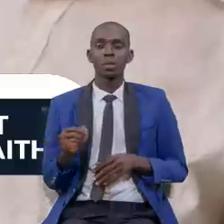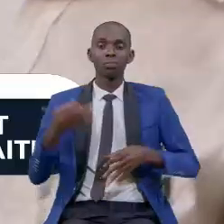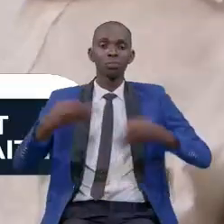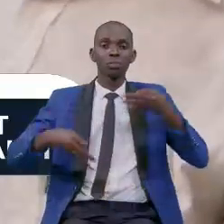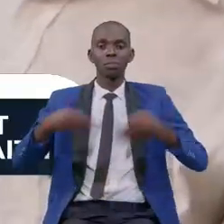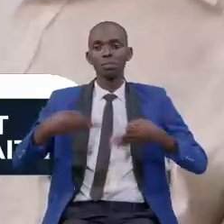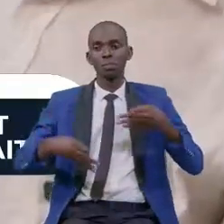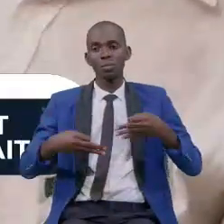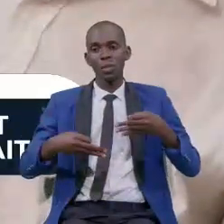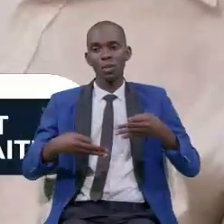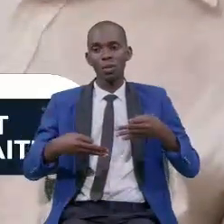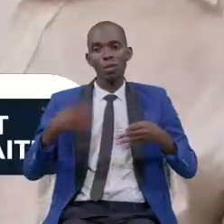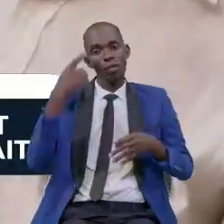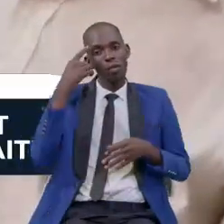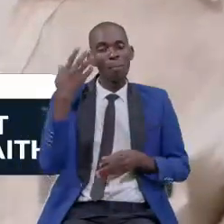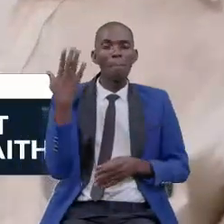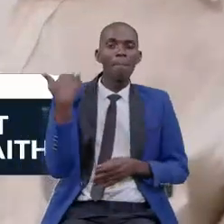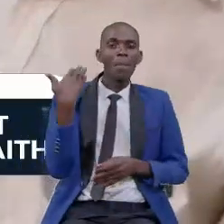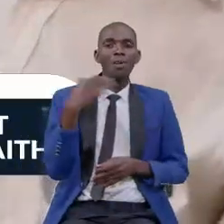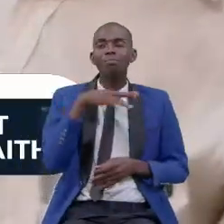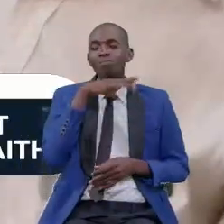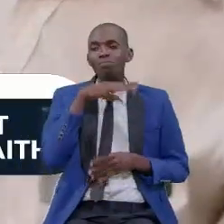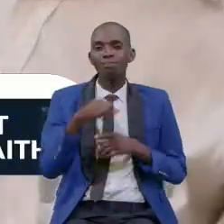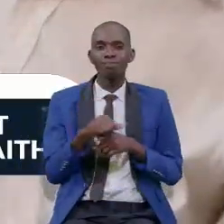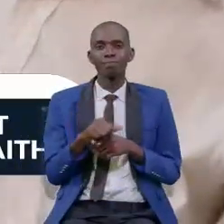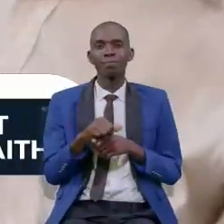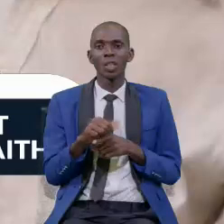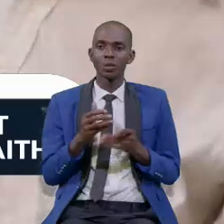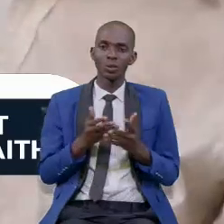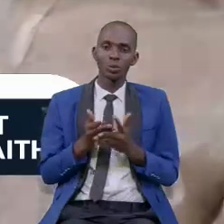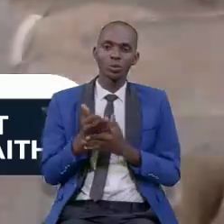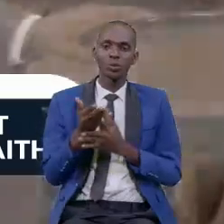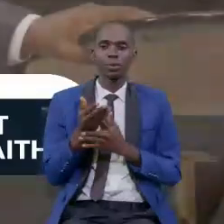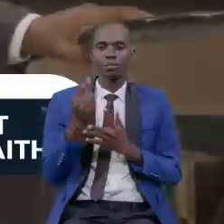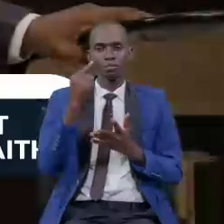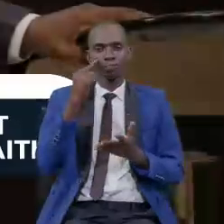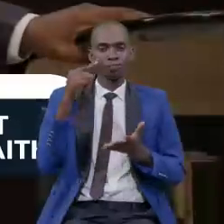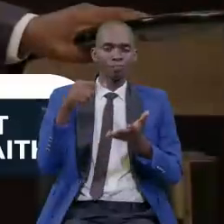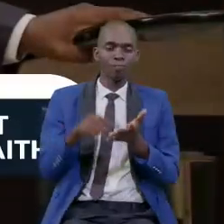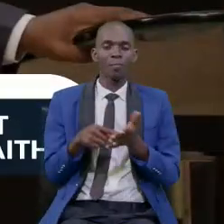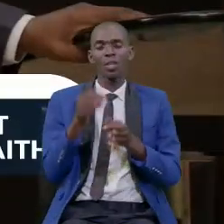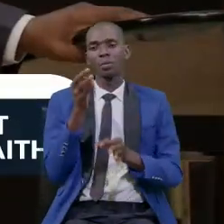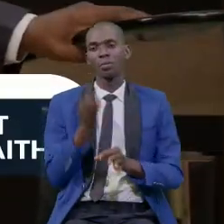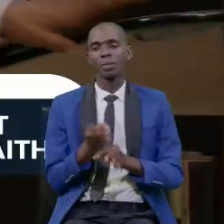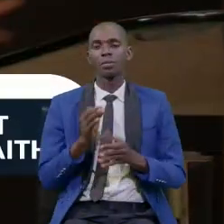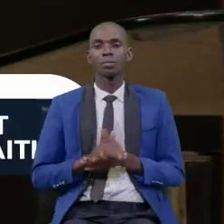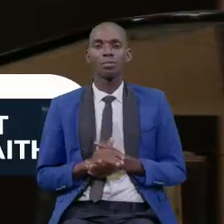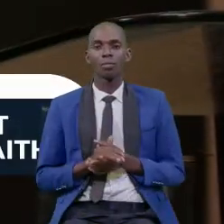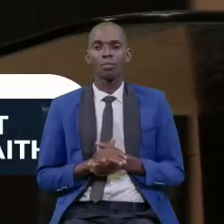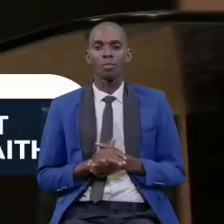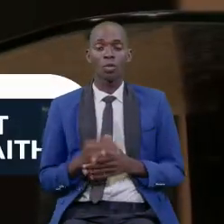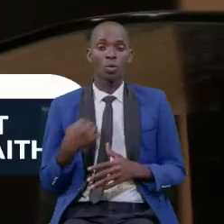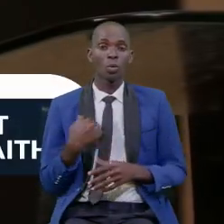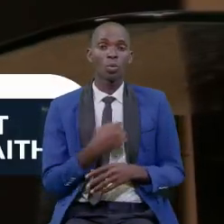condemnation for past corruption through recognized faith. We